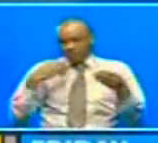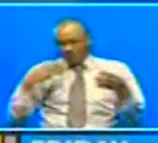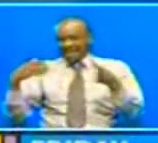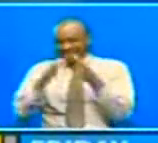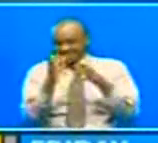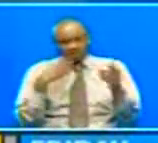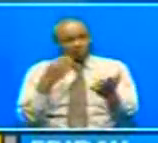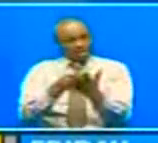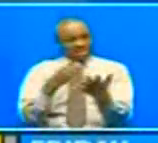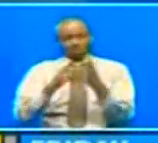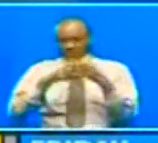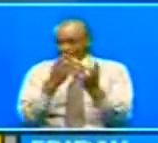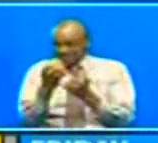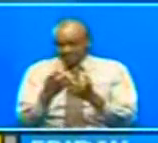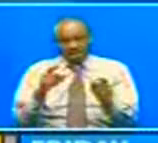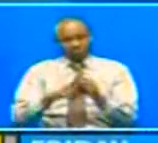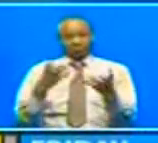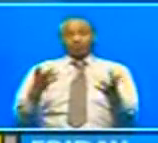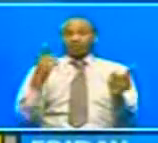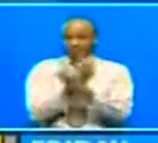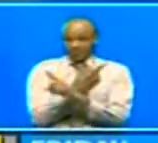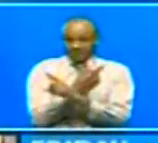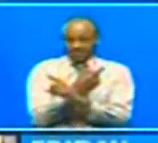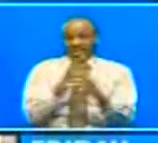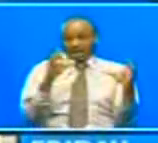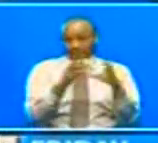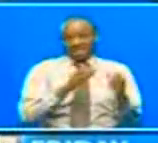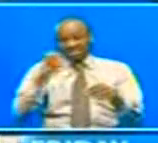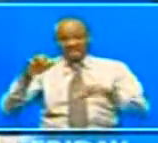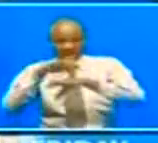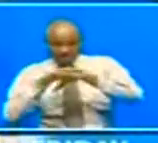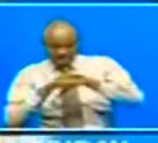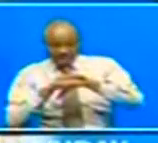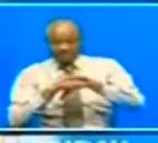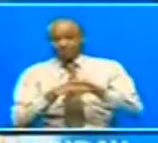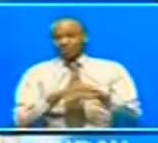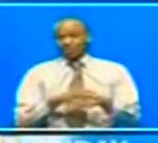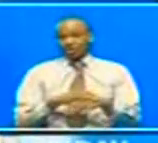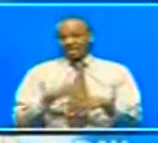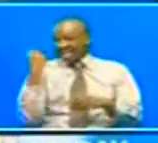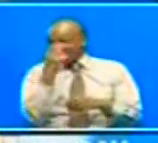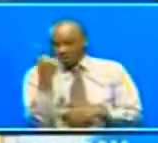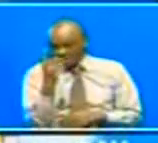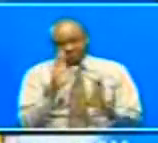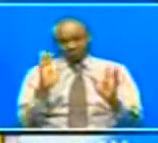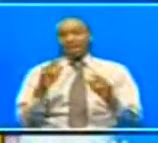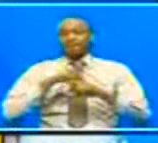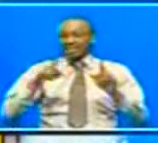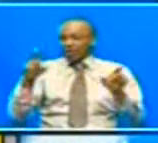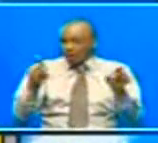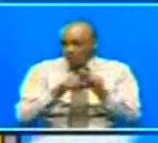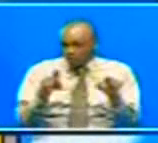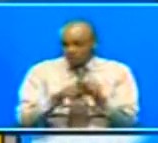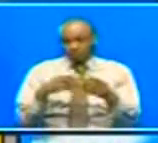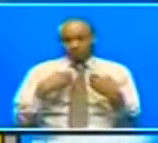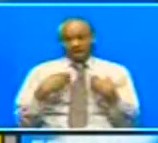capital for companies across Eastern Africa, not just within Kenya, but also